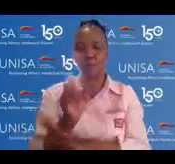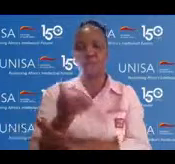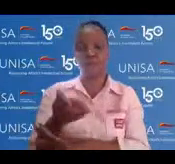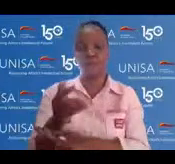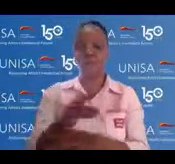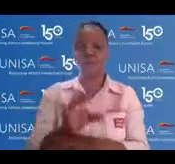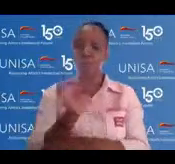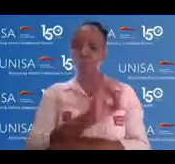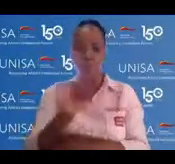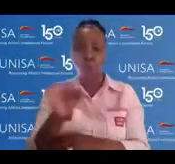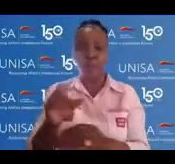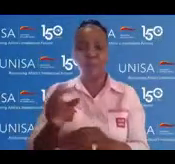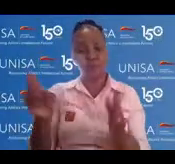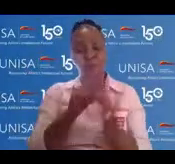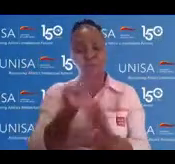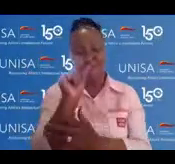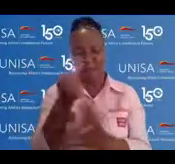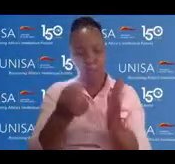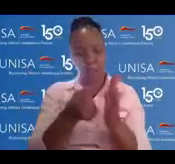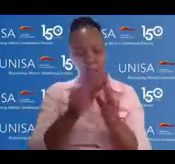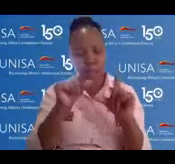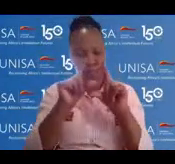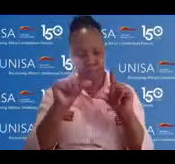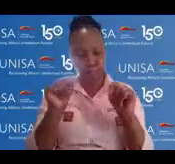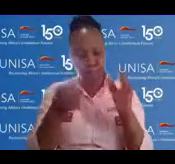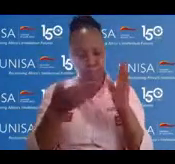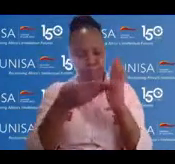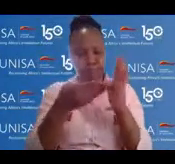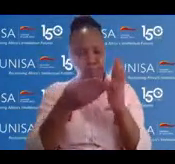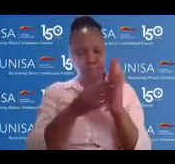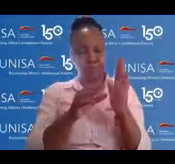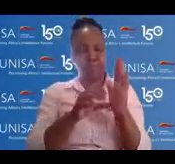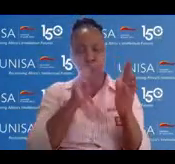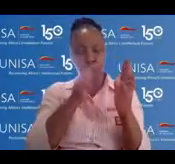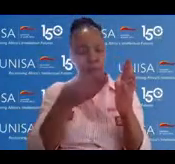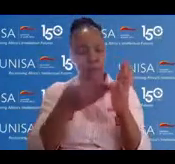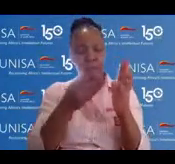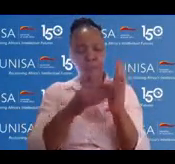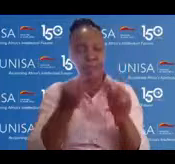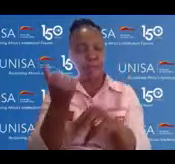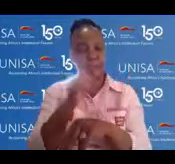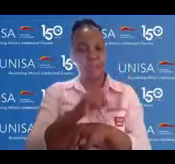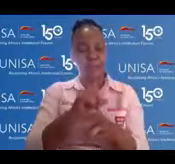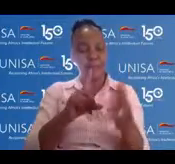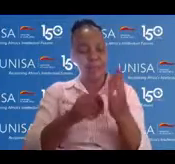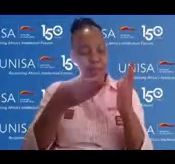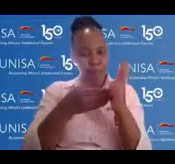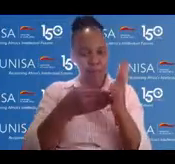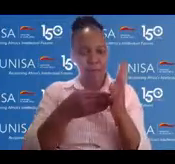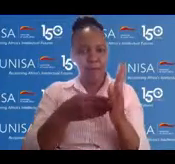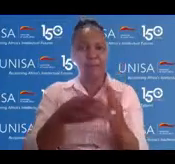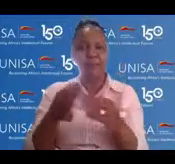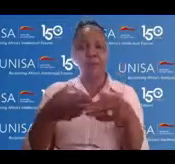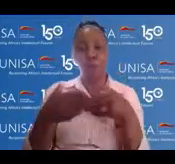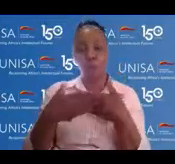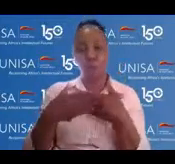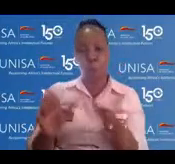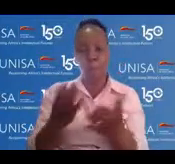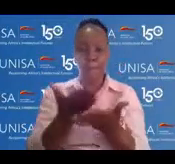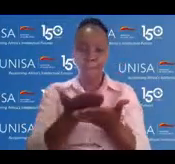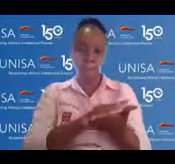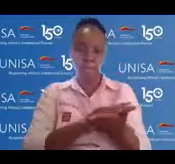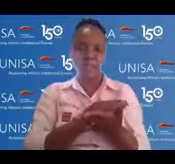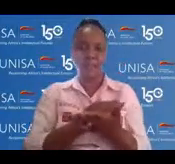little icon and it's the day of the exam, what are you going to do? You're simply going to click on it. It's going to open a page. It's going to say to you all the